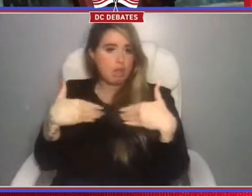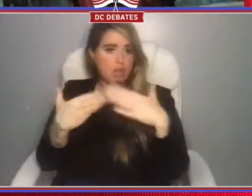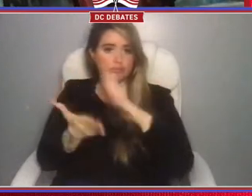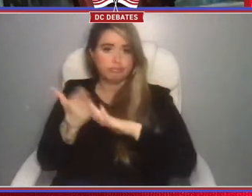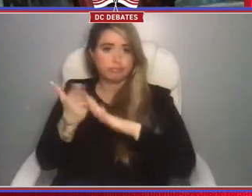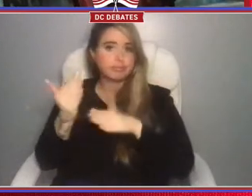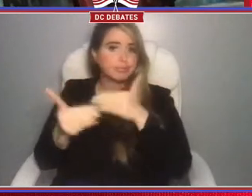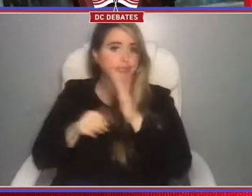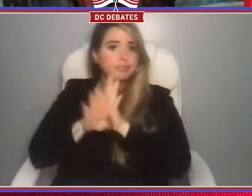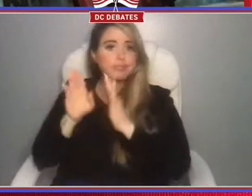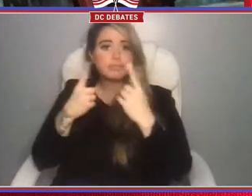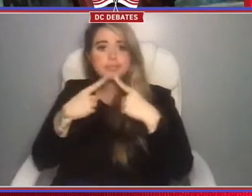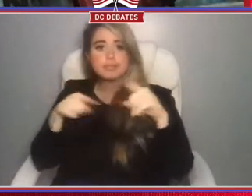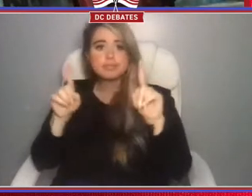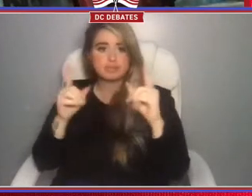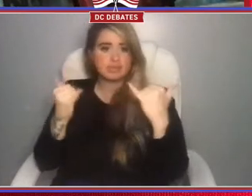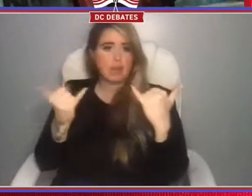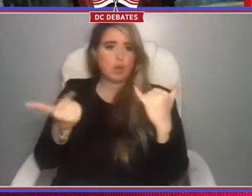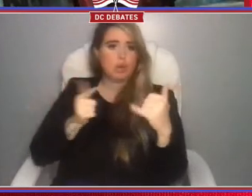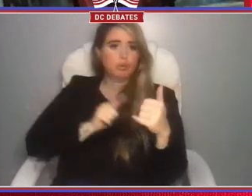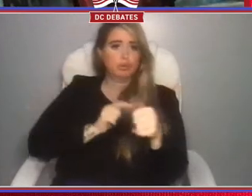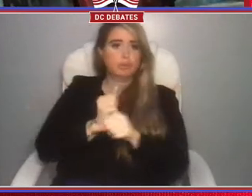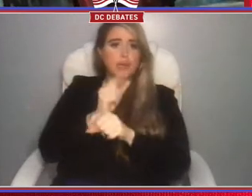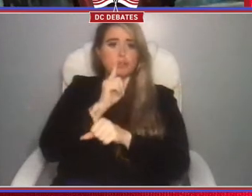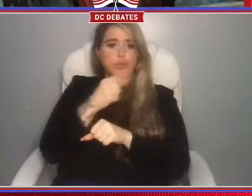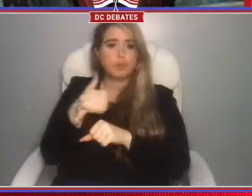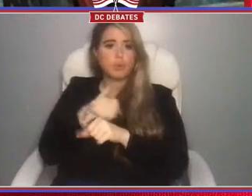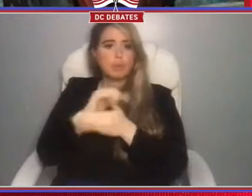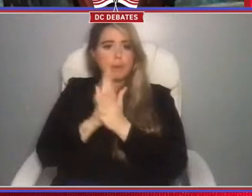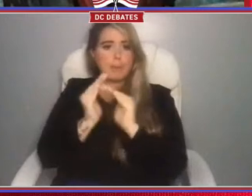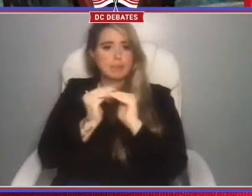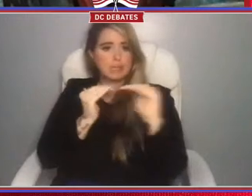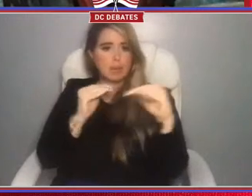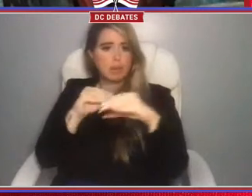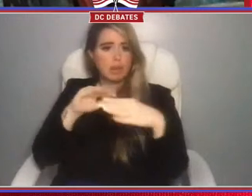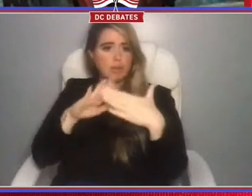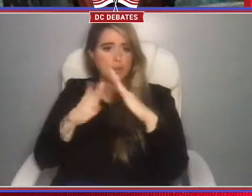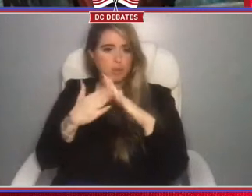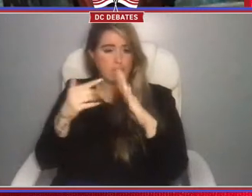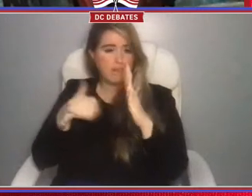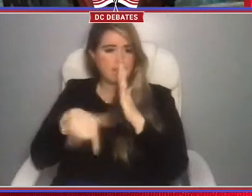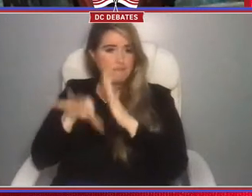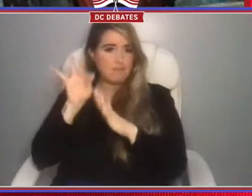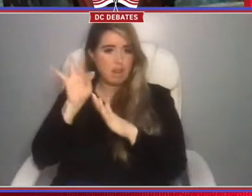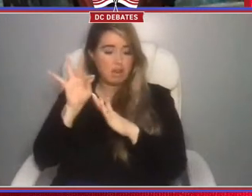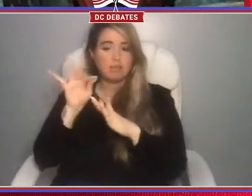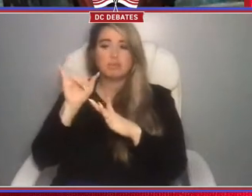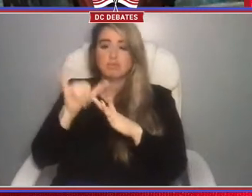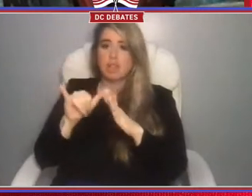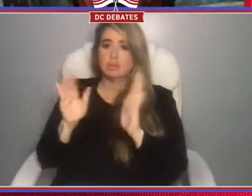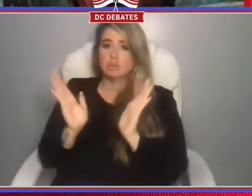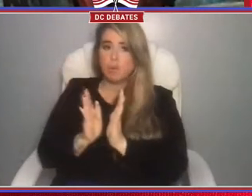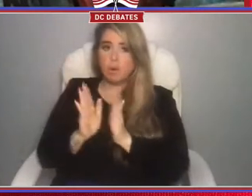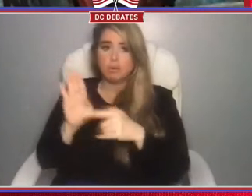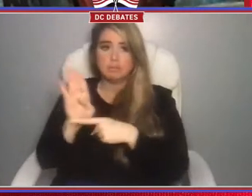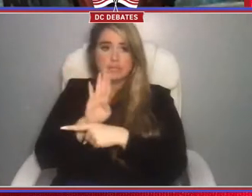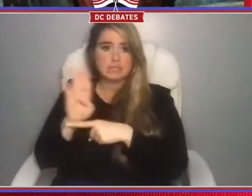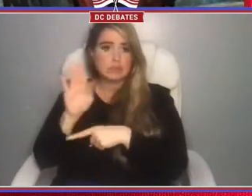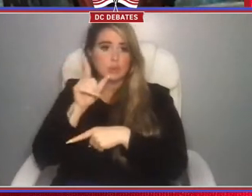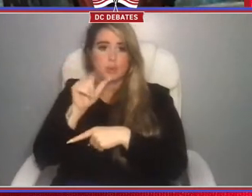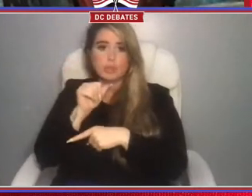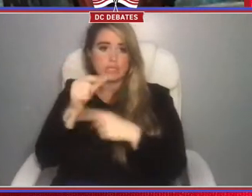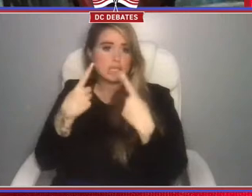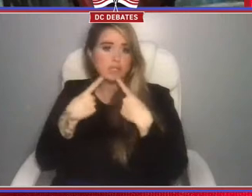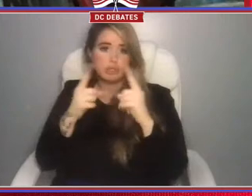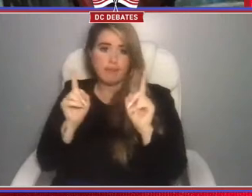turn to make sure they be stable in our community. What I do find is there are a lot of small businesses that didn't survive.